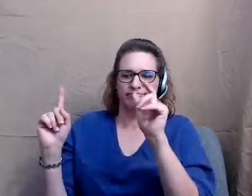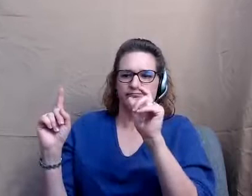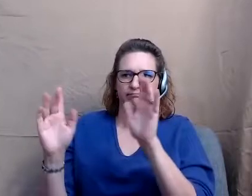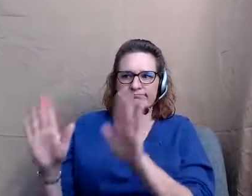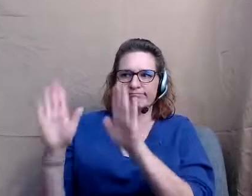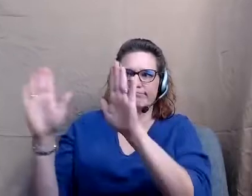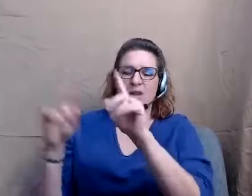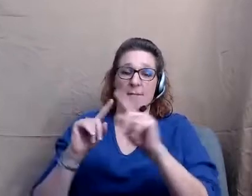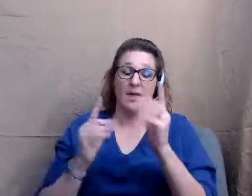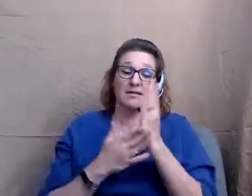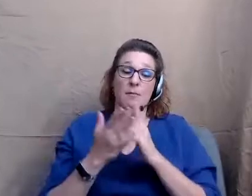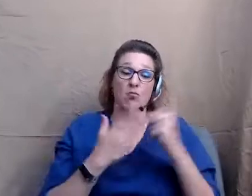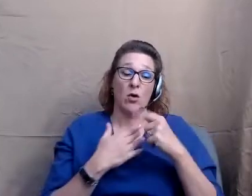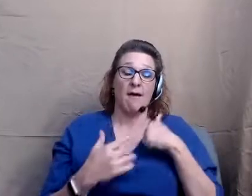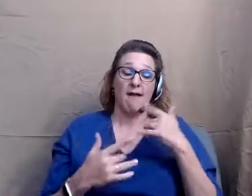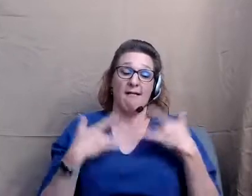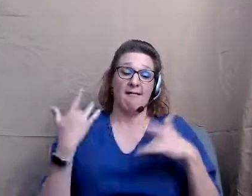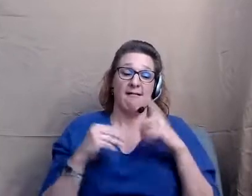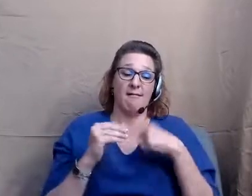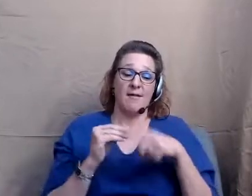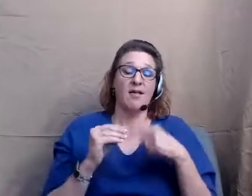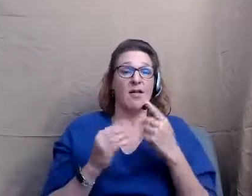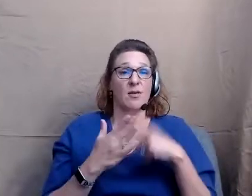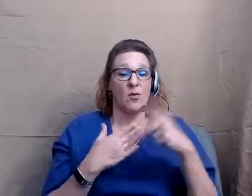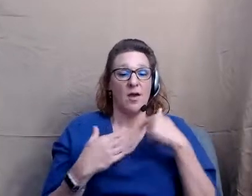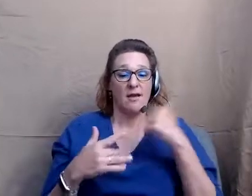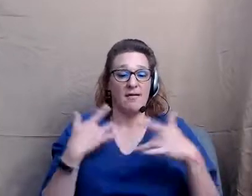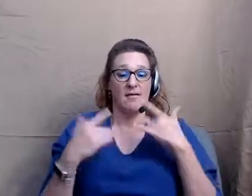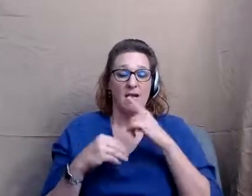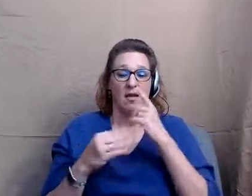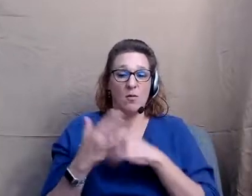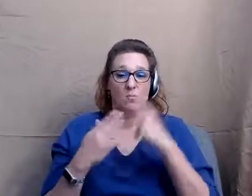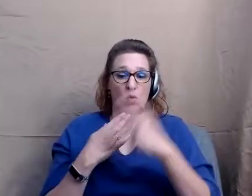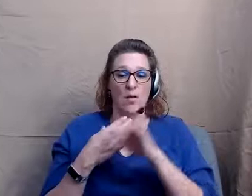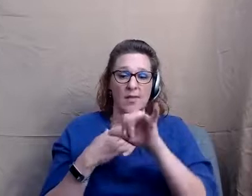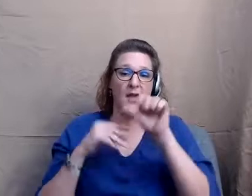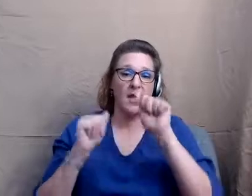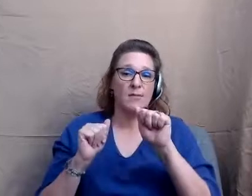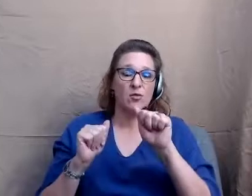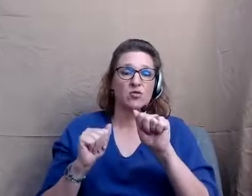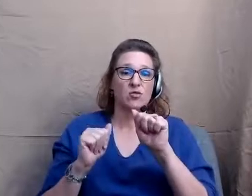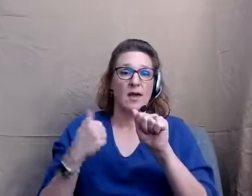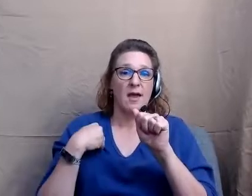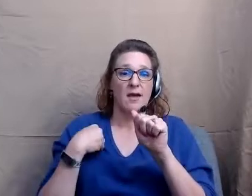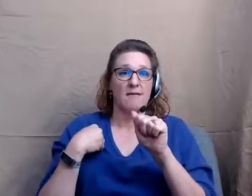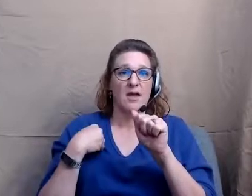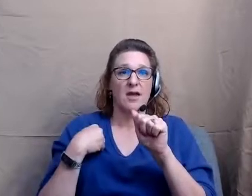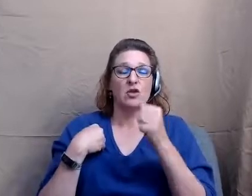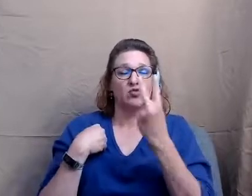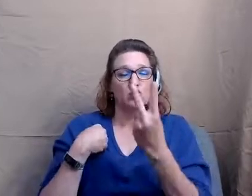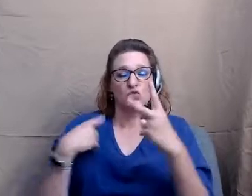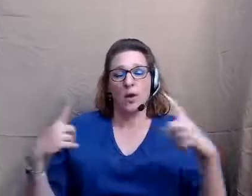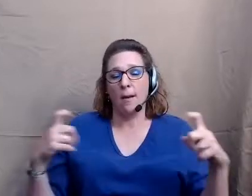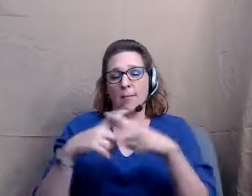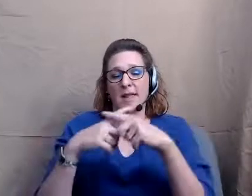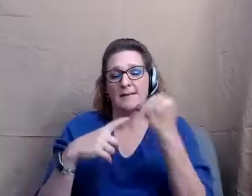that I get excited about. And the programs that I get excited about are the programs that are able to hold two complicated ideas